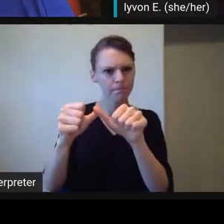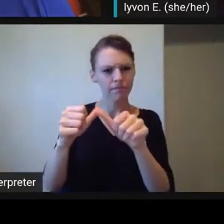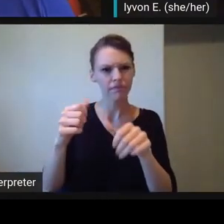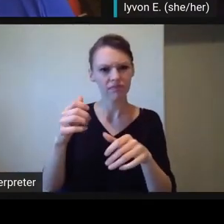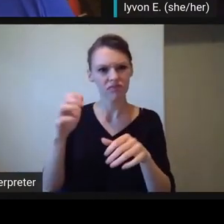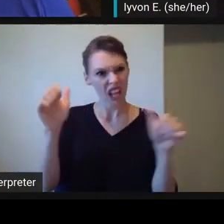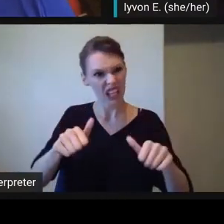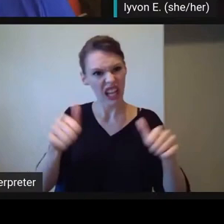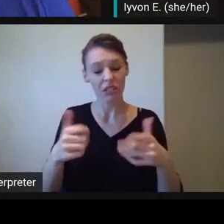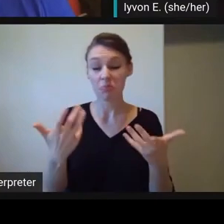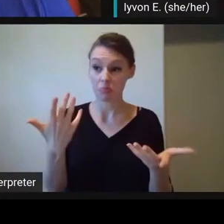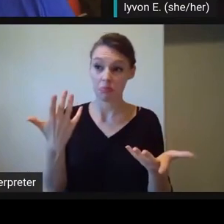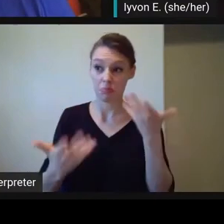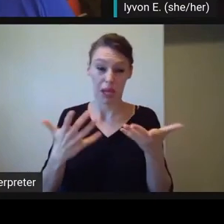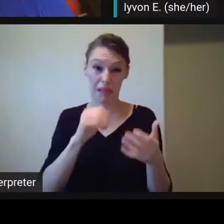for